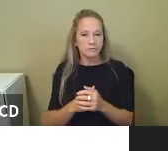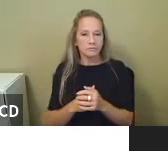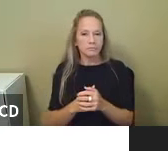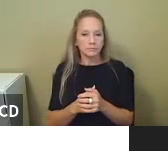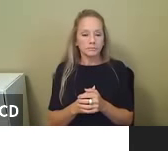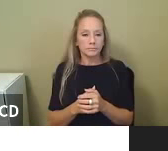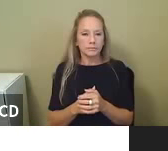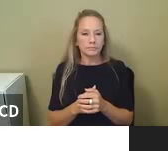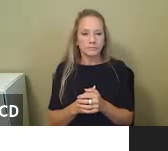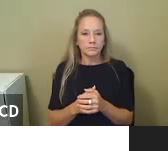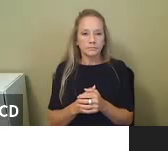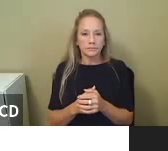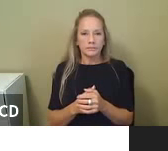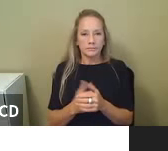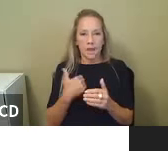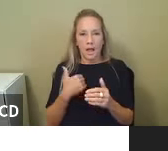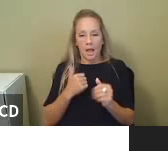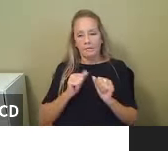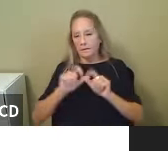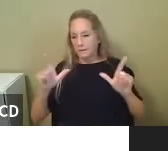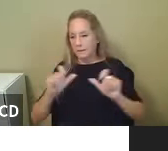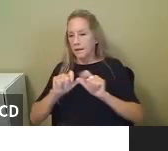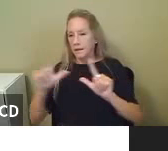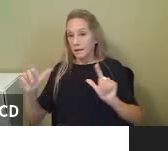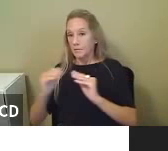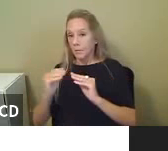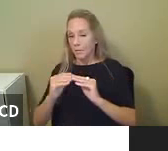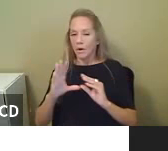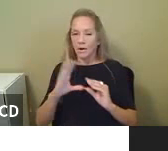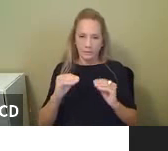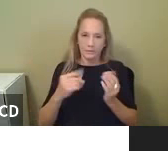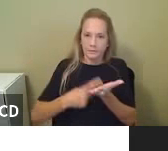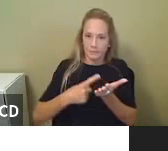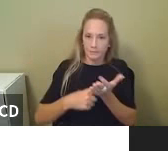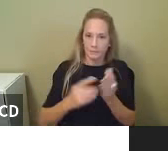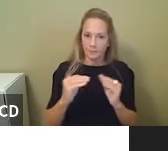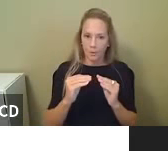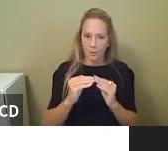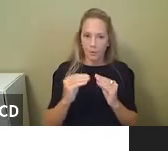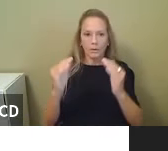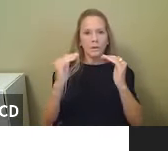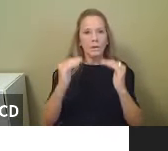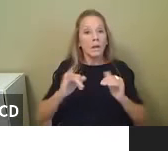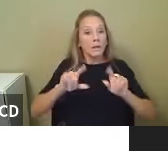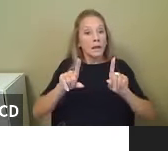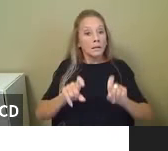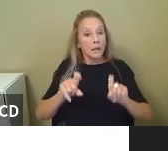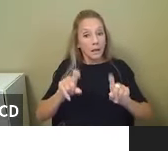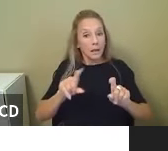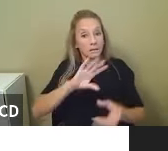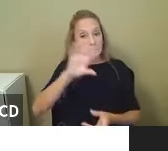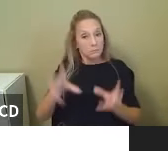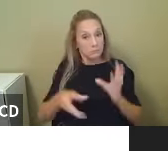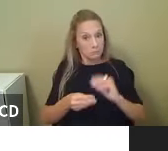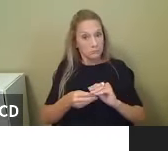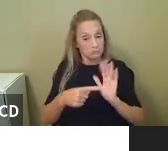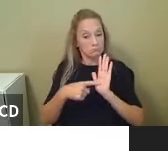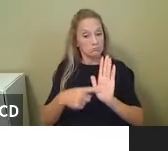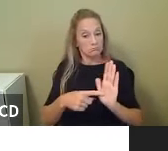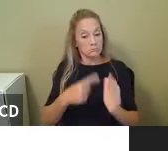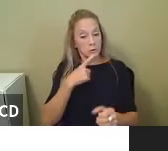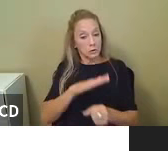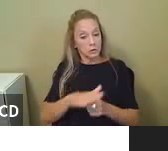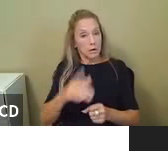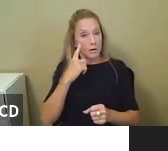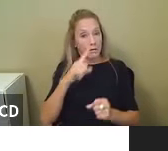comments. So what testing volume does is it indicates how well test results represent the county as a population.